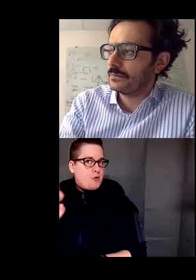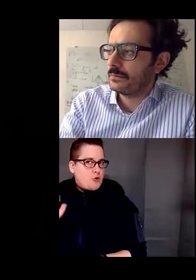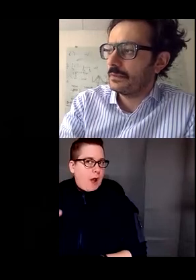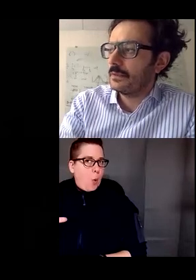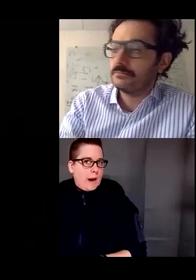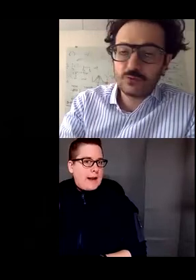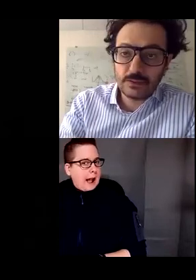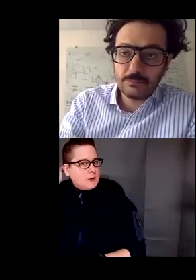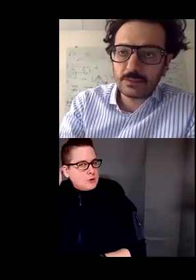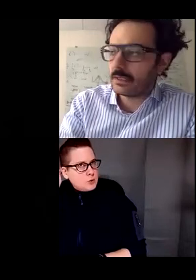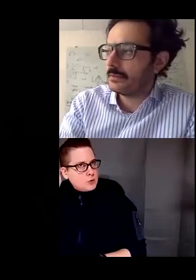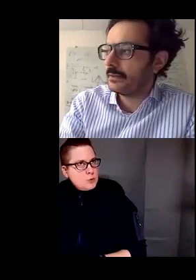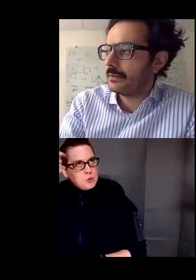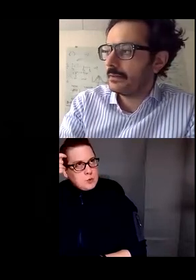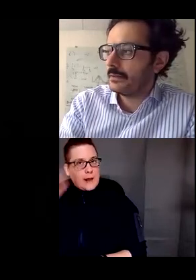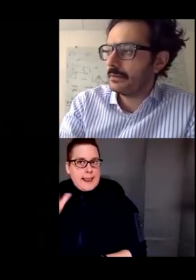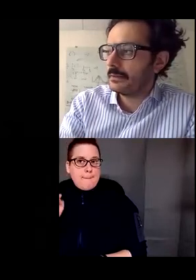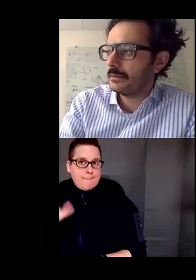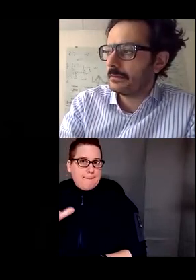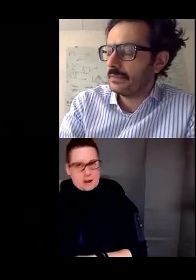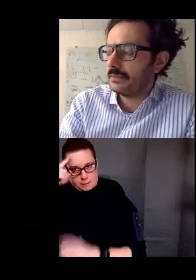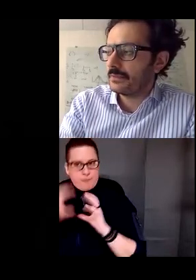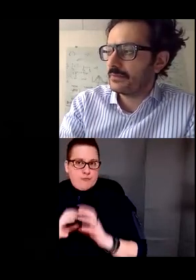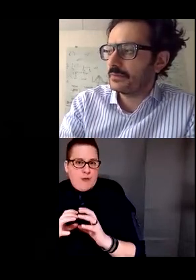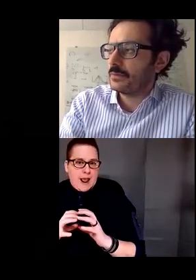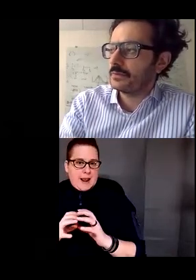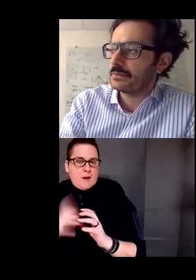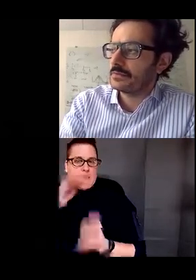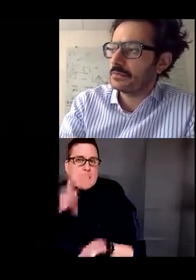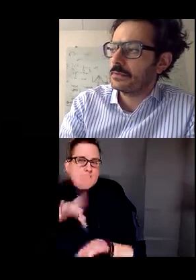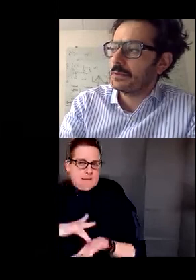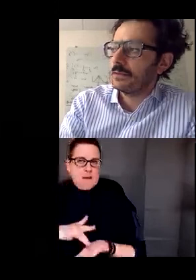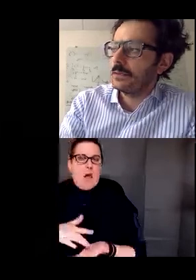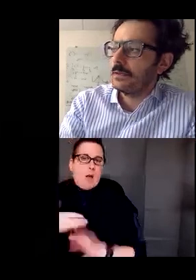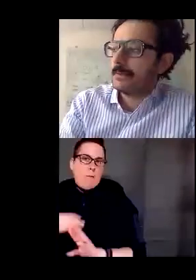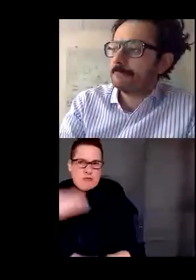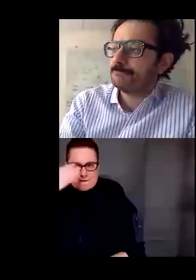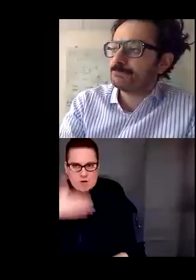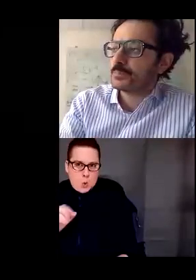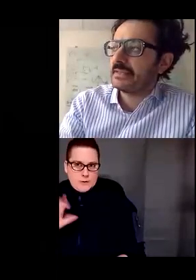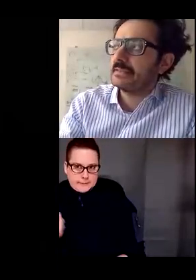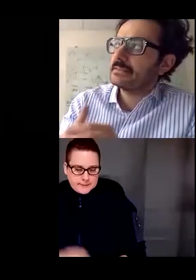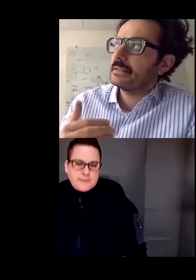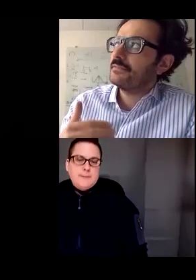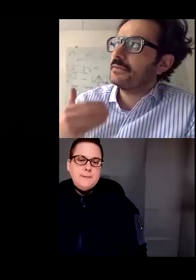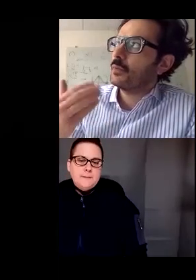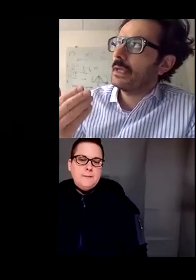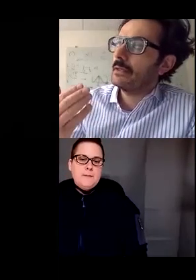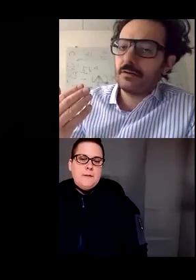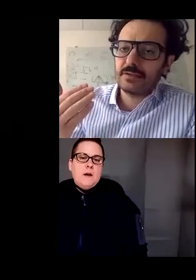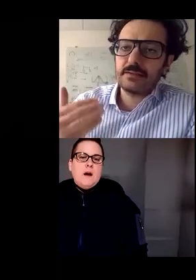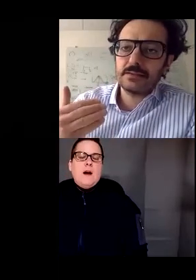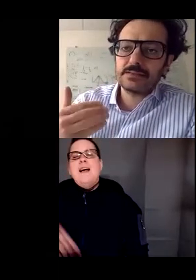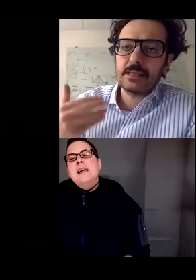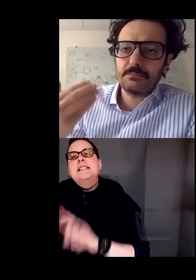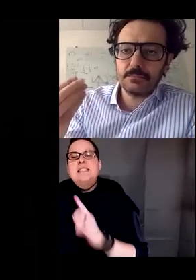to the limbic brain in the medial prefrontal cortex. So this is a different way